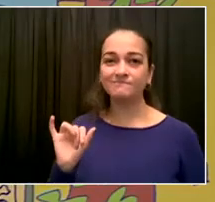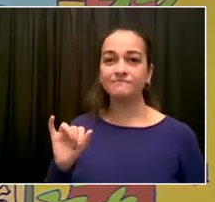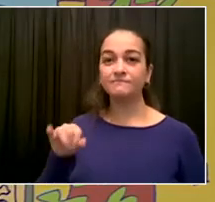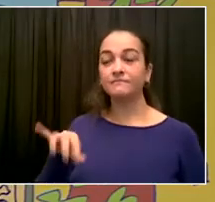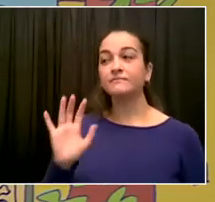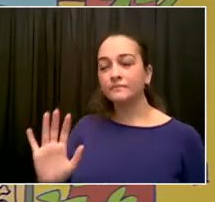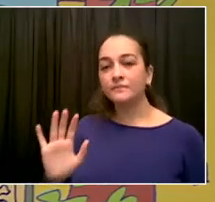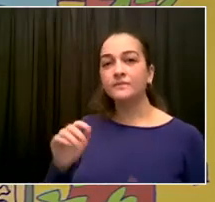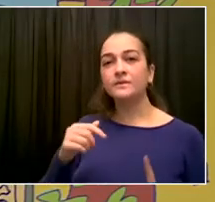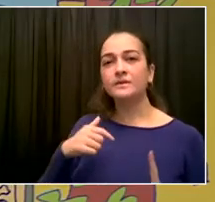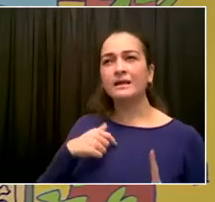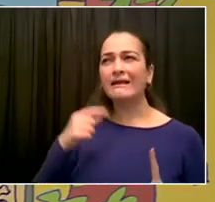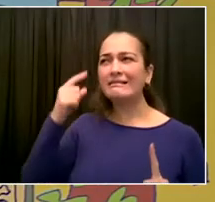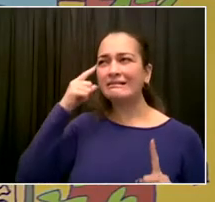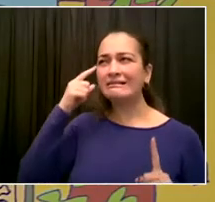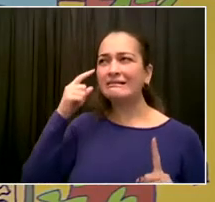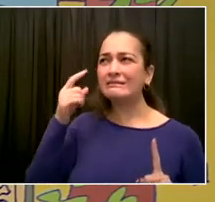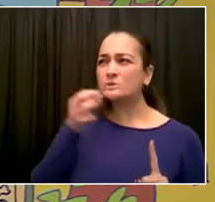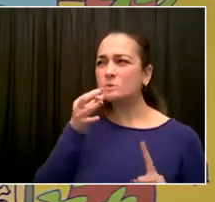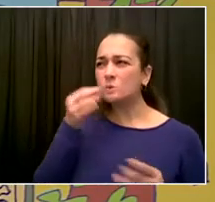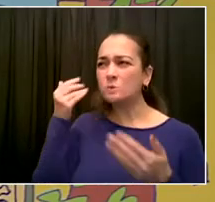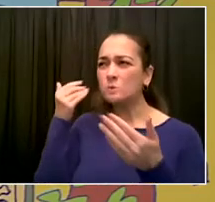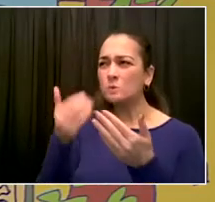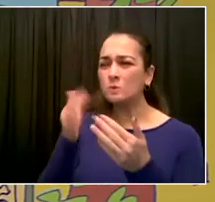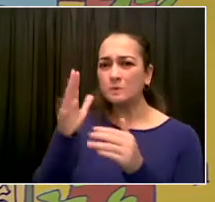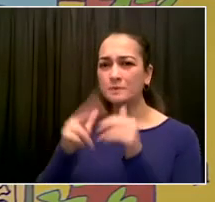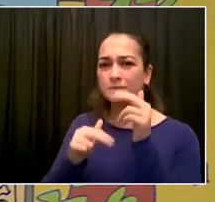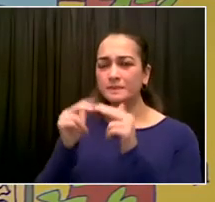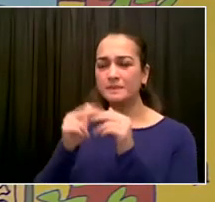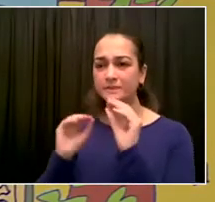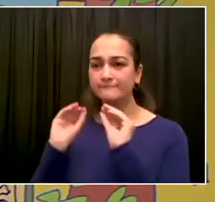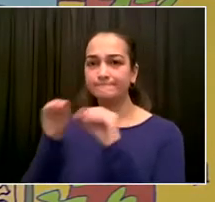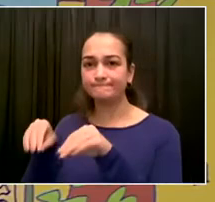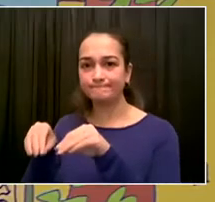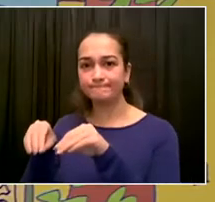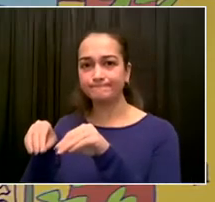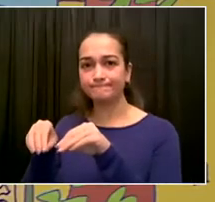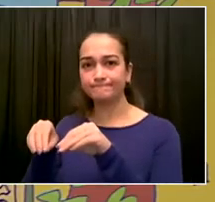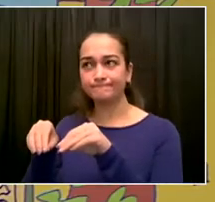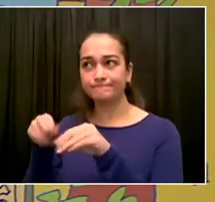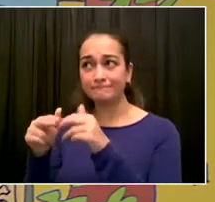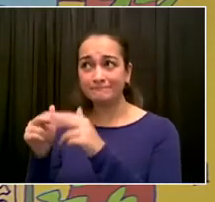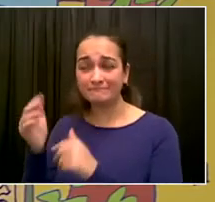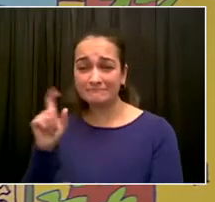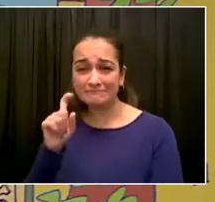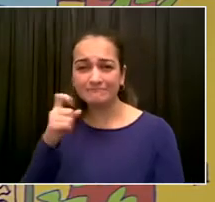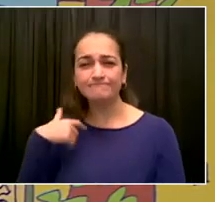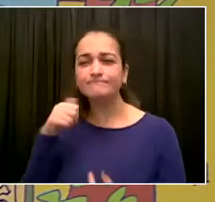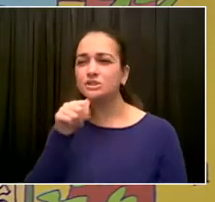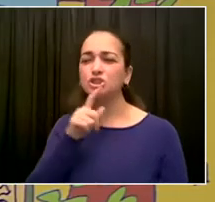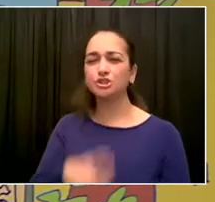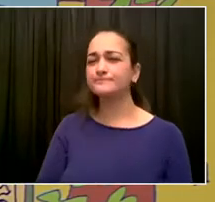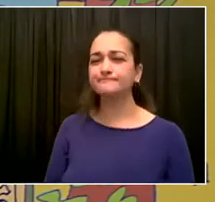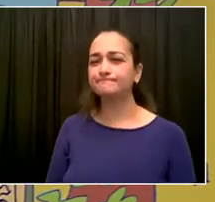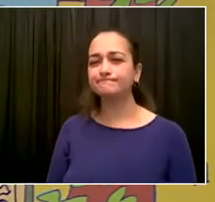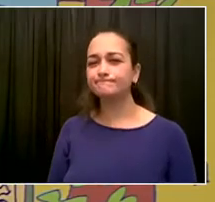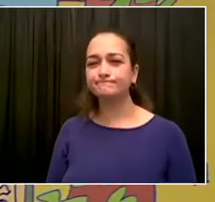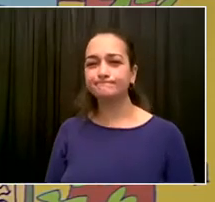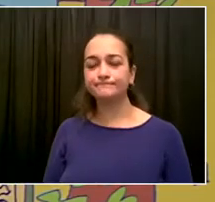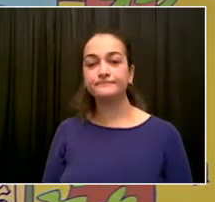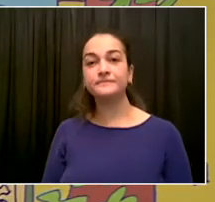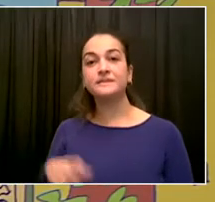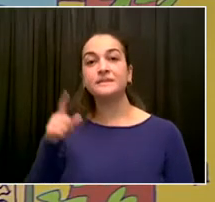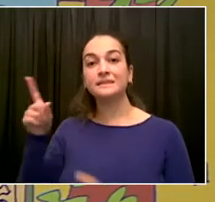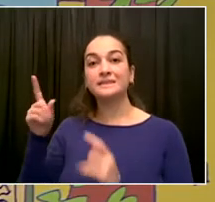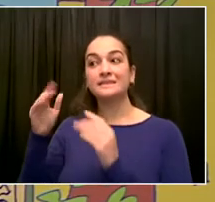I'd obviously love to see it come together, but it has to happen in an equitable manner. It has to happen in a manner the community is comfortable with and believes